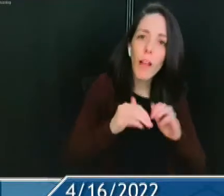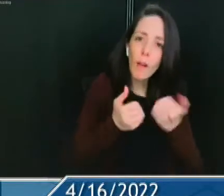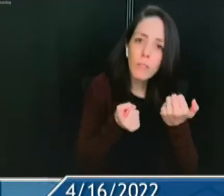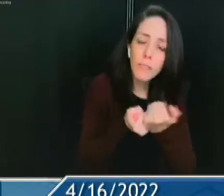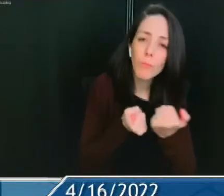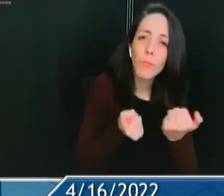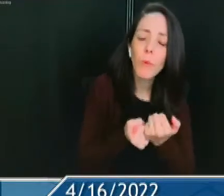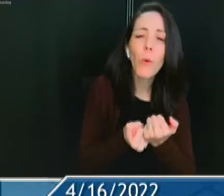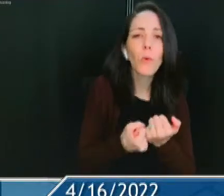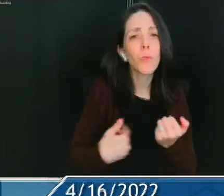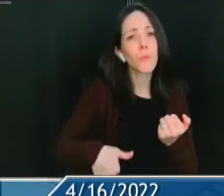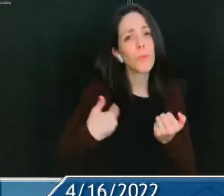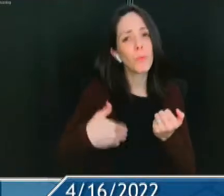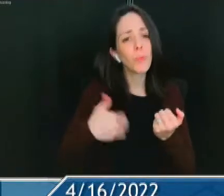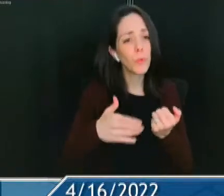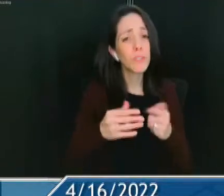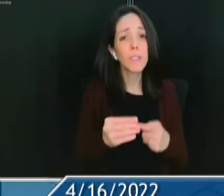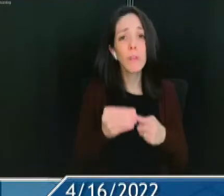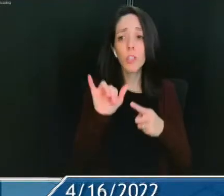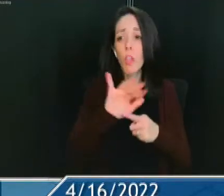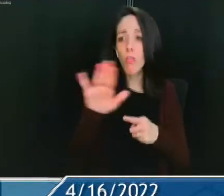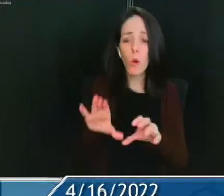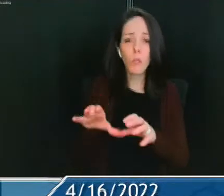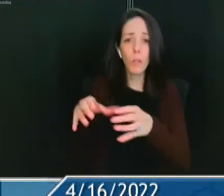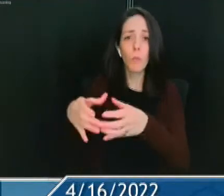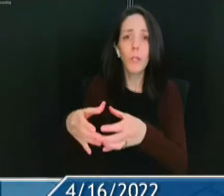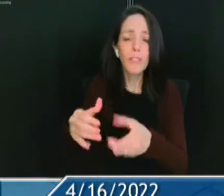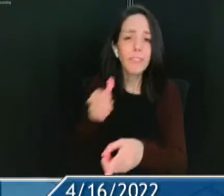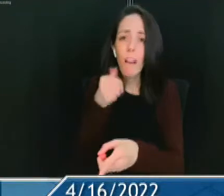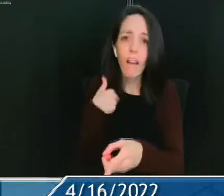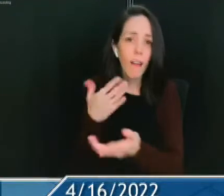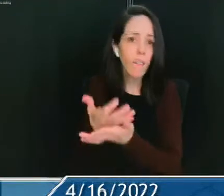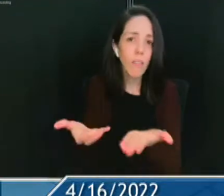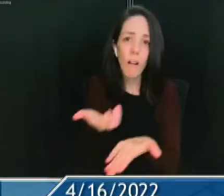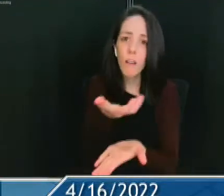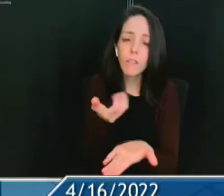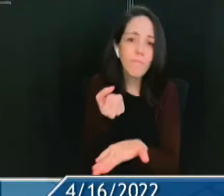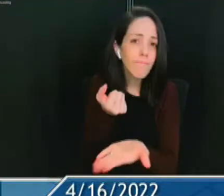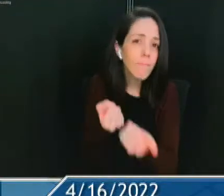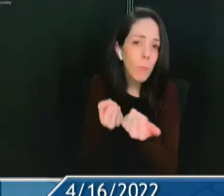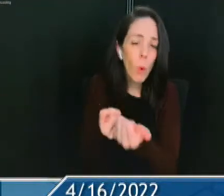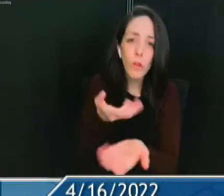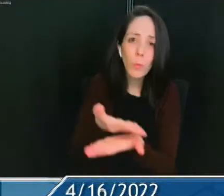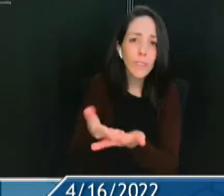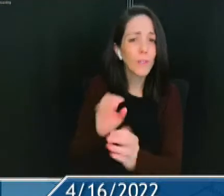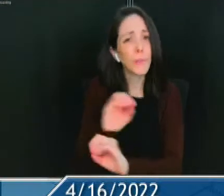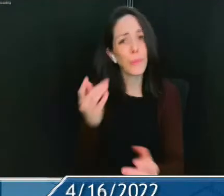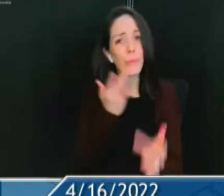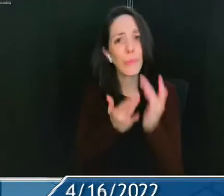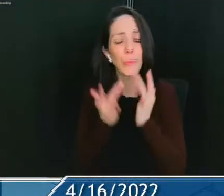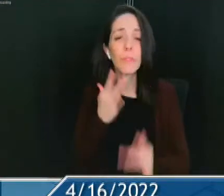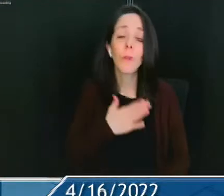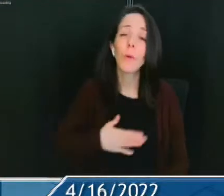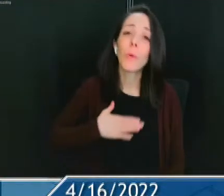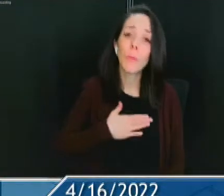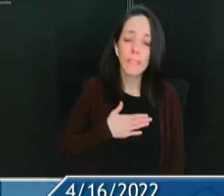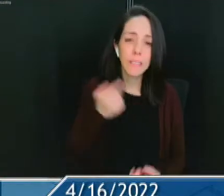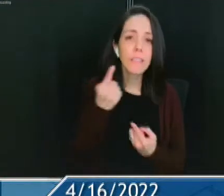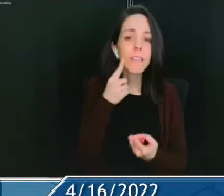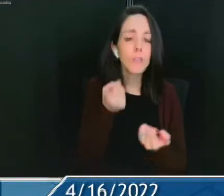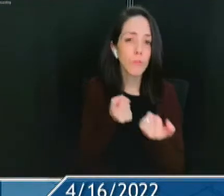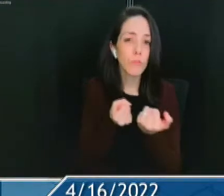most vulnerable neighbors during this time of great suffering in our communities. Please support the small grants program. and